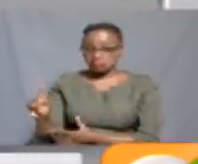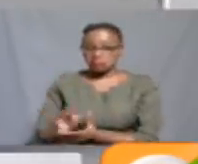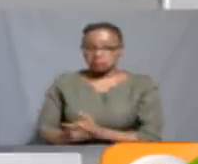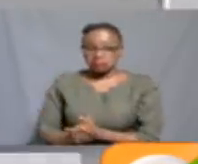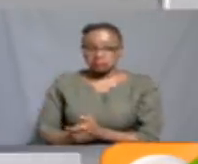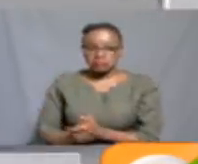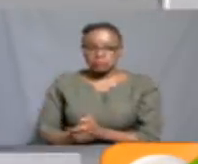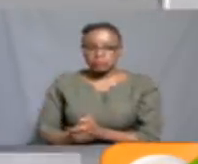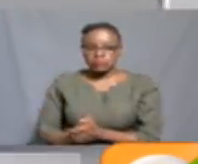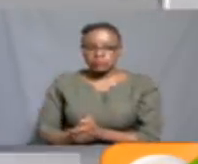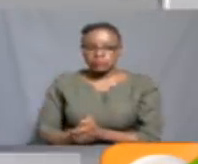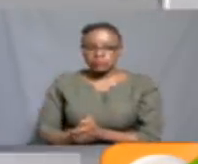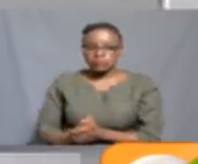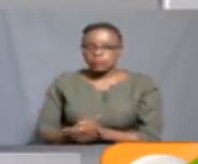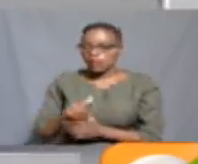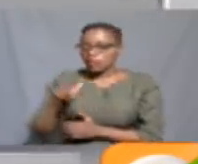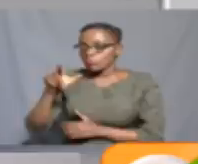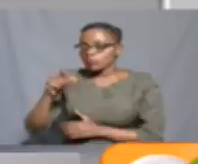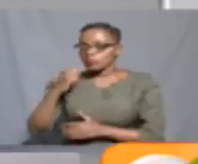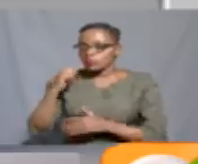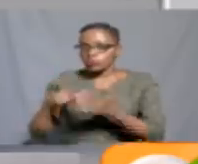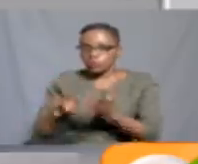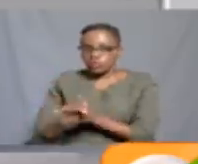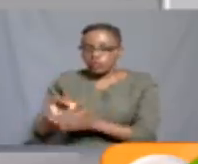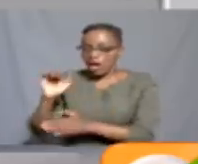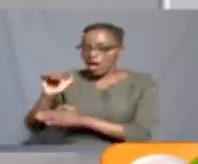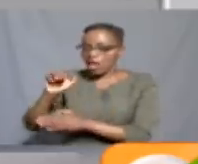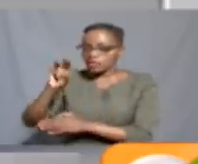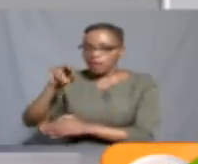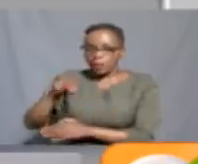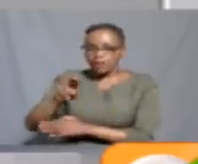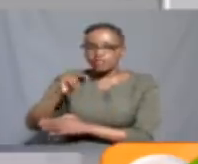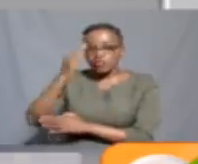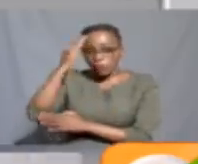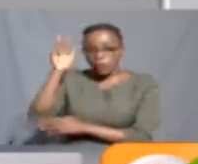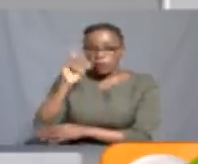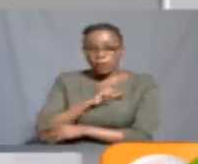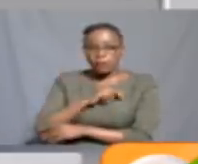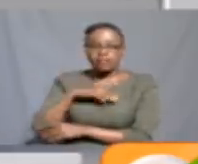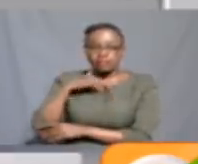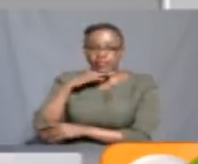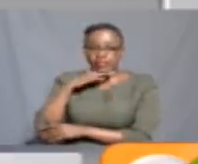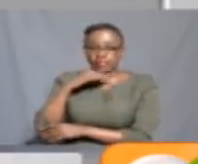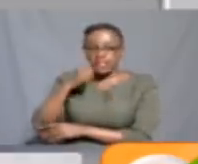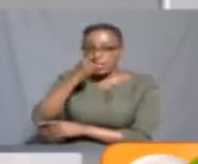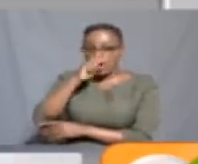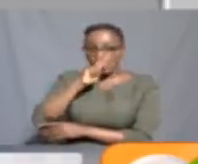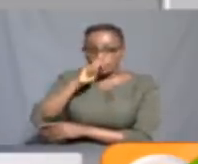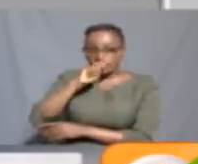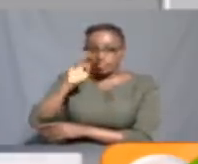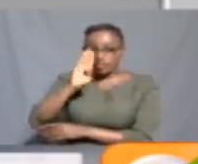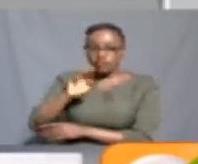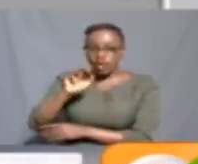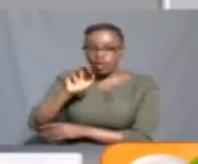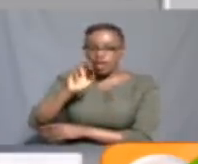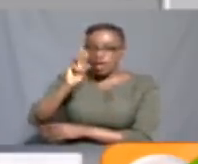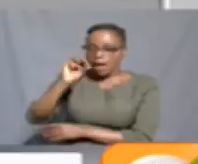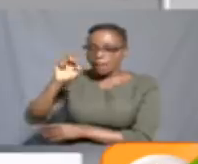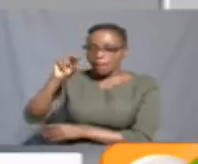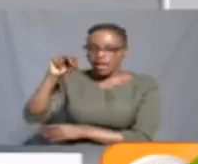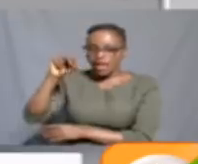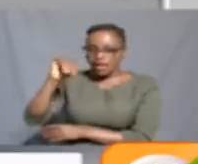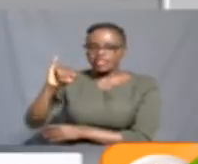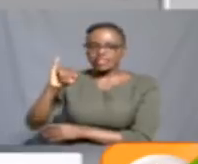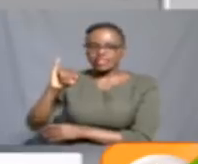Absolutely right. Kevin Mayaka says, ask Manu whether he knows the late Tanzanian billionaire Reginald Mengi, and what is it